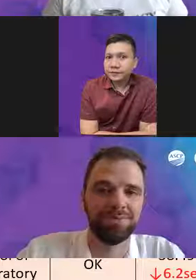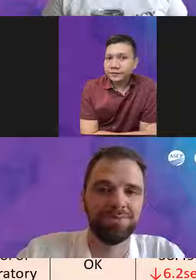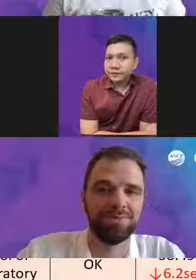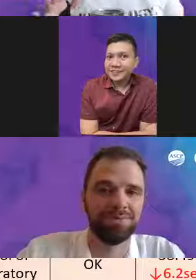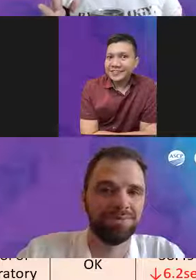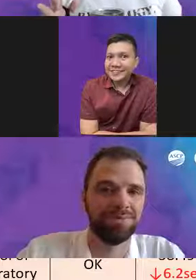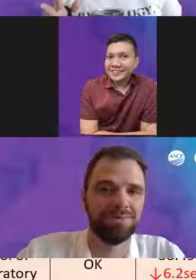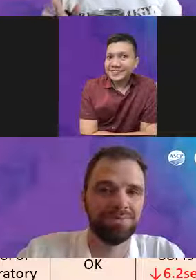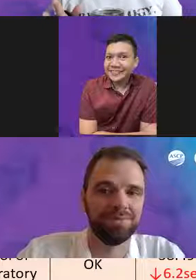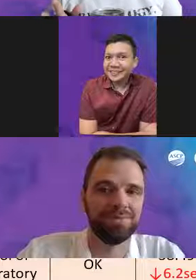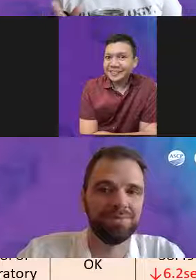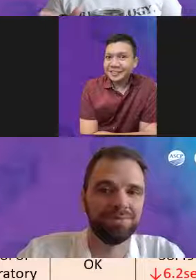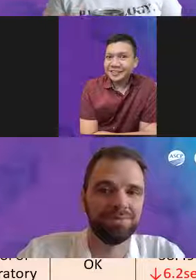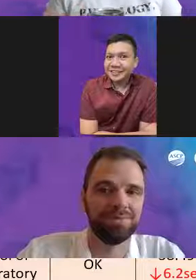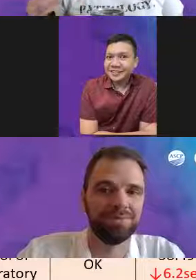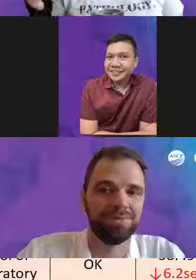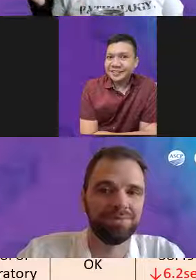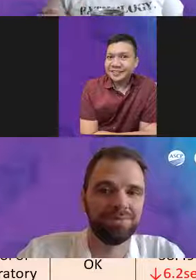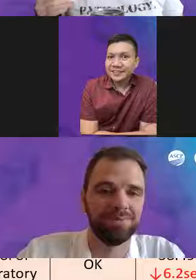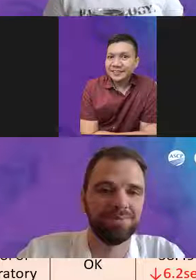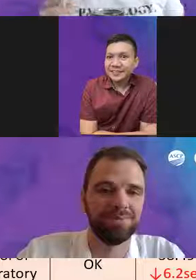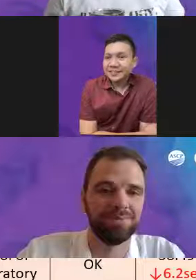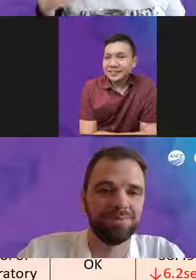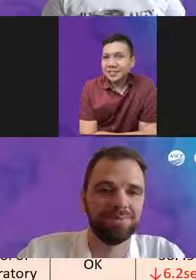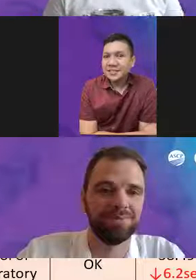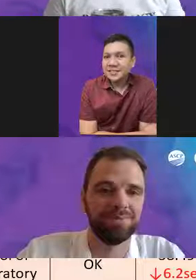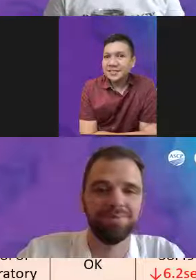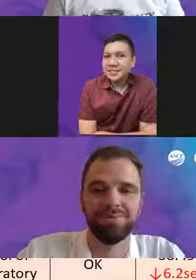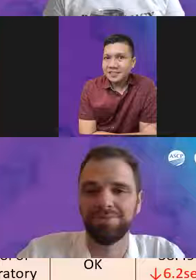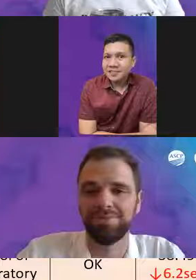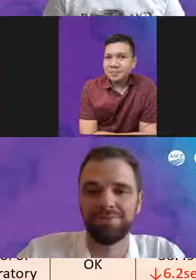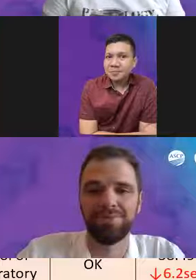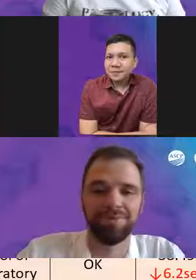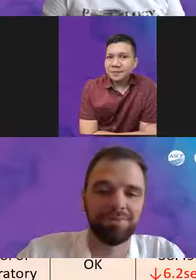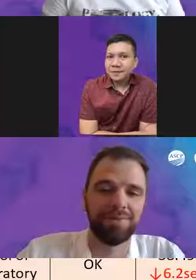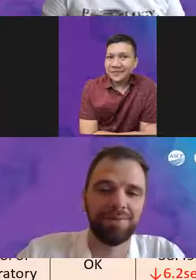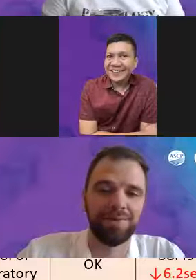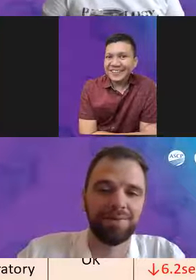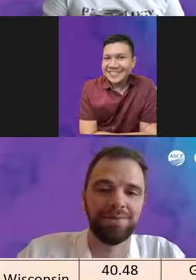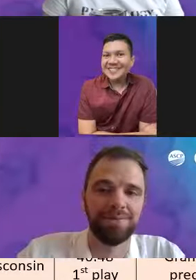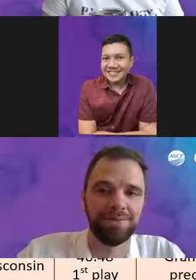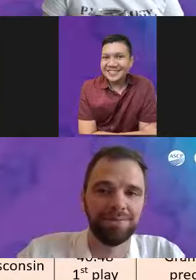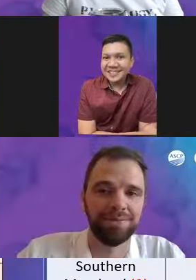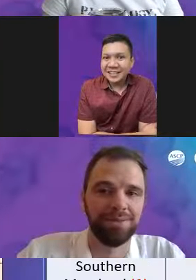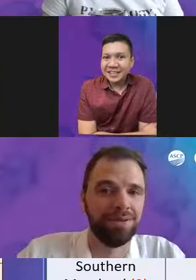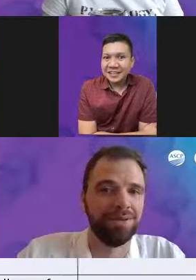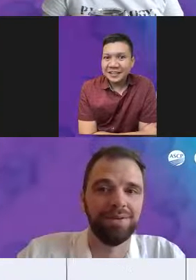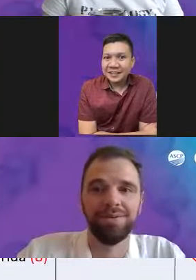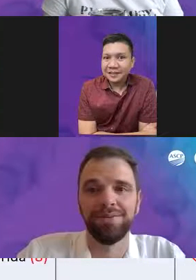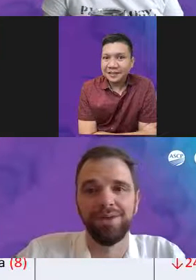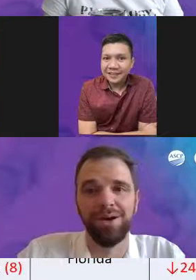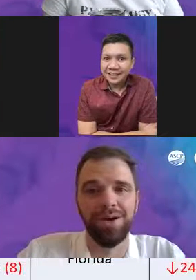play last week, they didn't make it to their regional stadium, they came to play this week. Aaron, can you tell us about